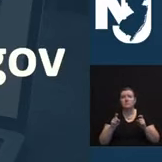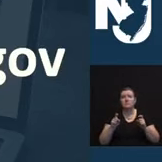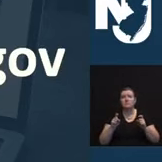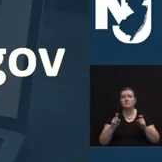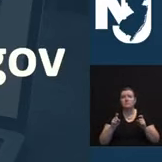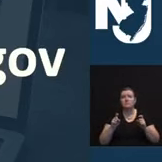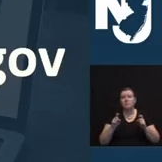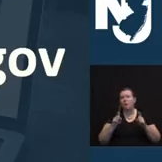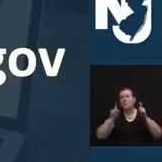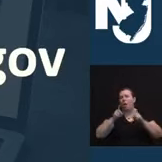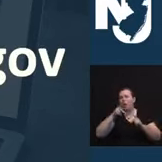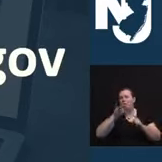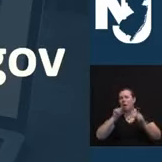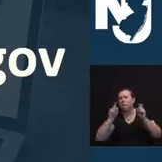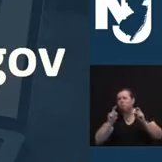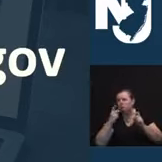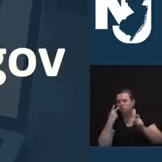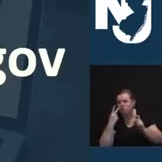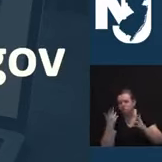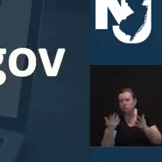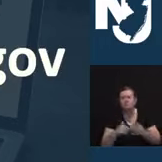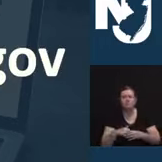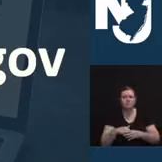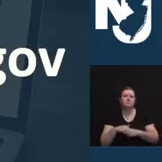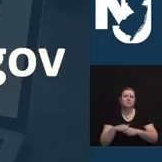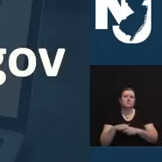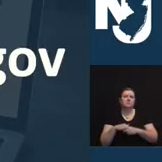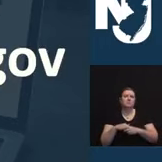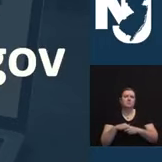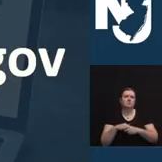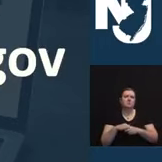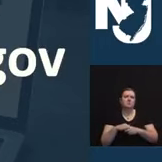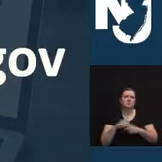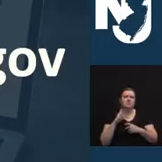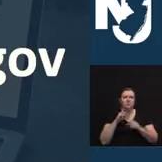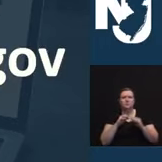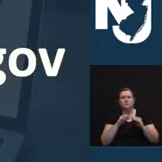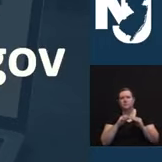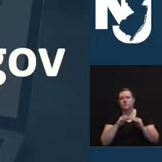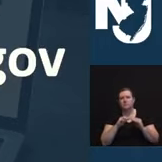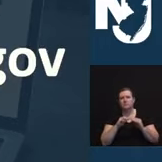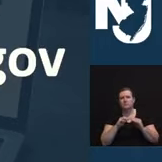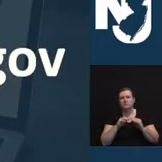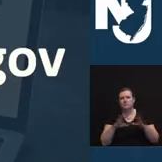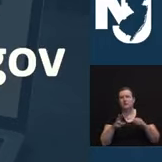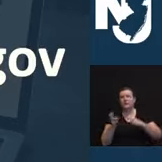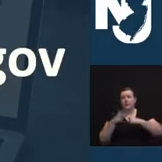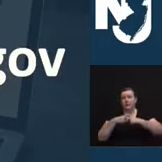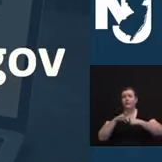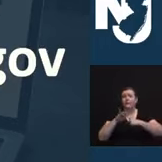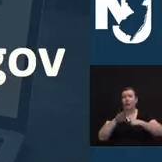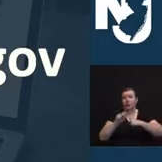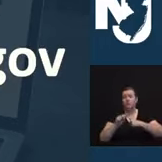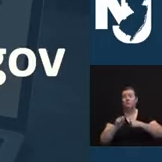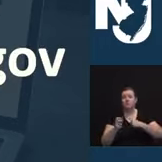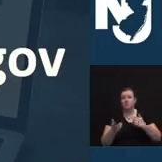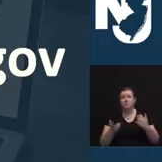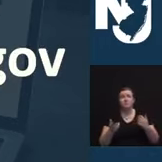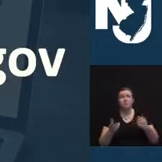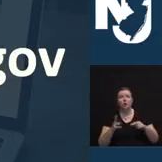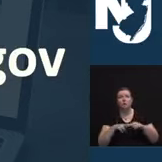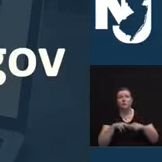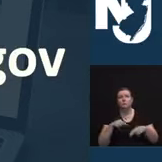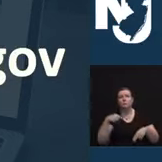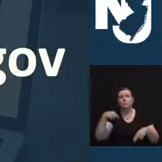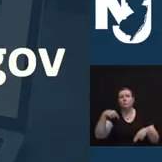were pleased with our progress on distributing the Binax tests. The Q test is a molecular test that uses